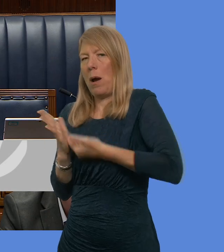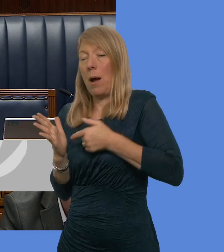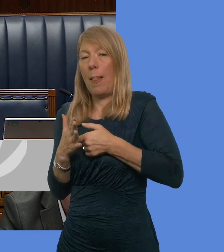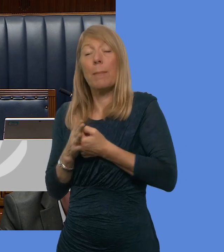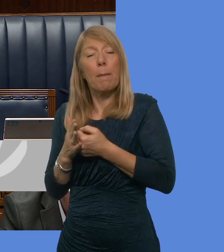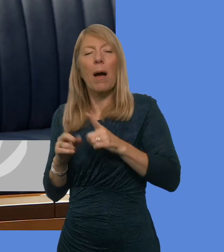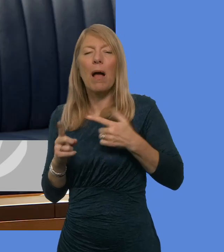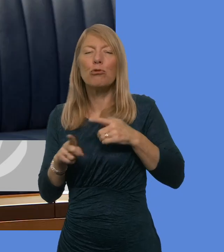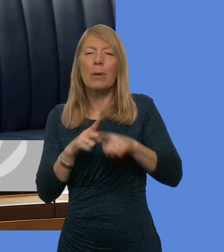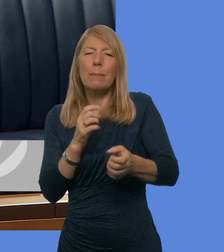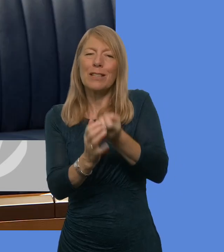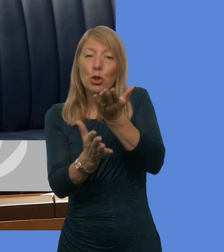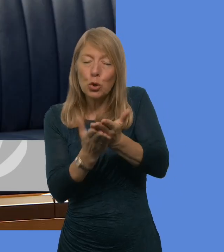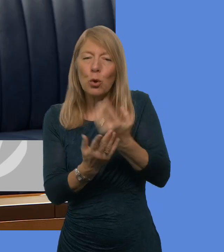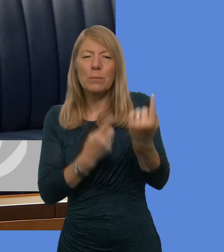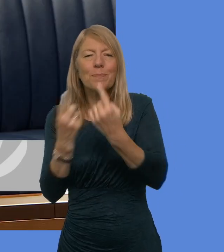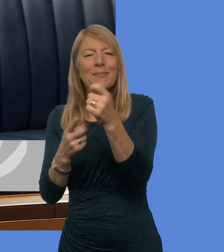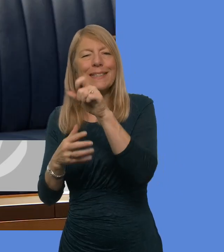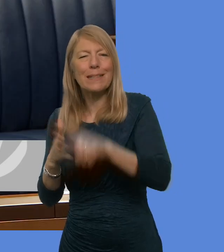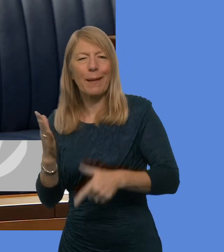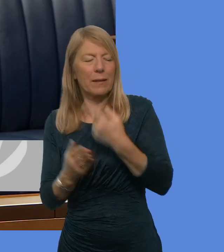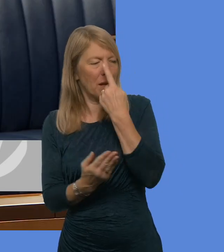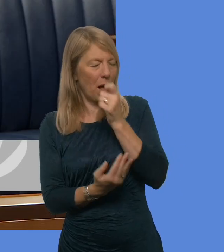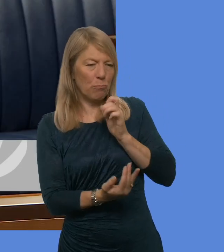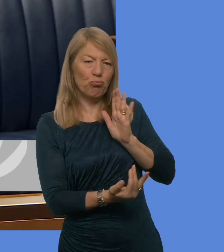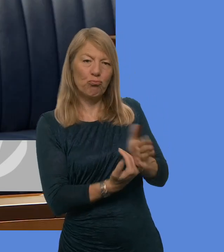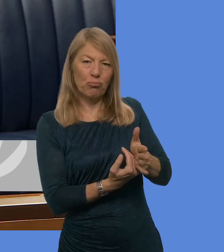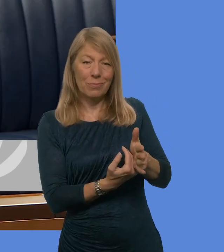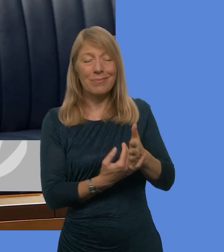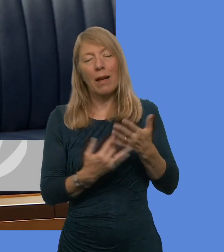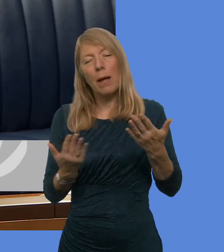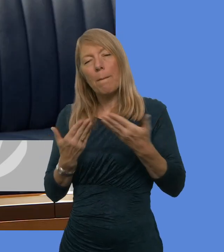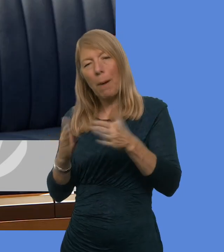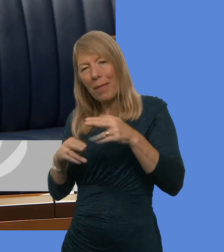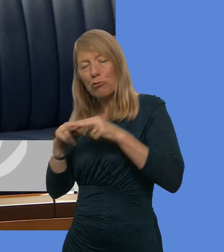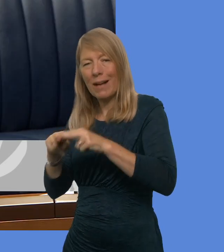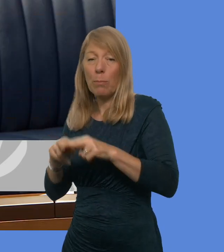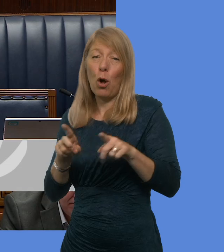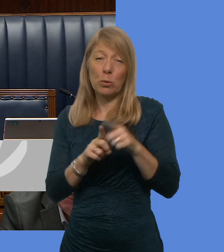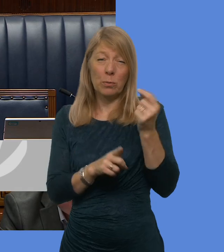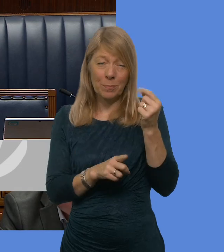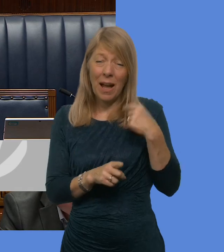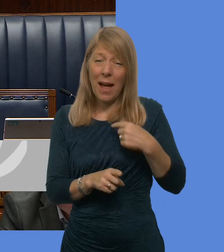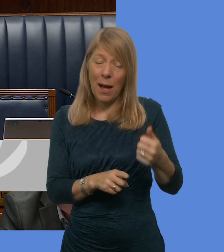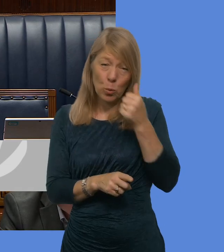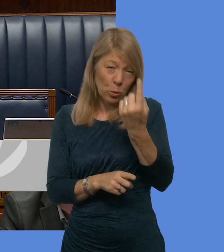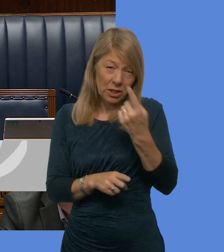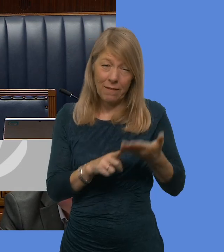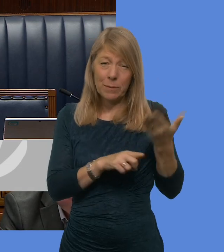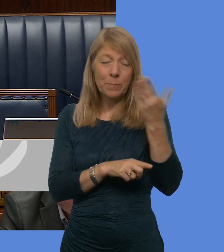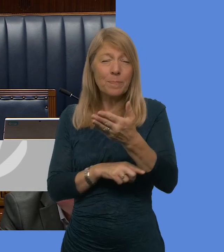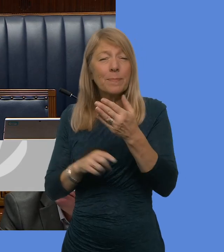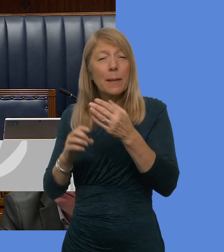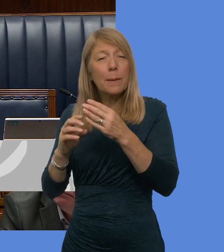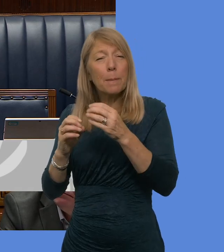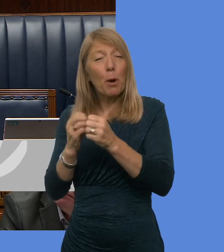transport system in particular. The treatment you received recently at Birmingham Airport, I believe it was totally unacceptable. And fair